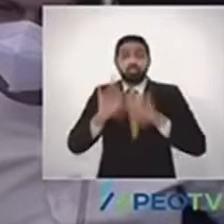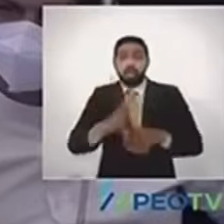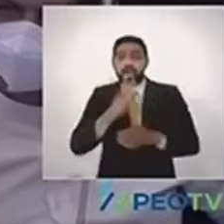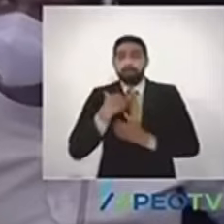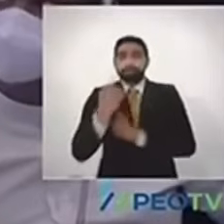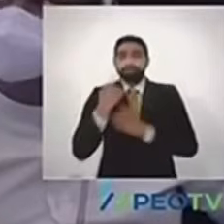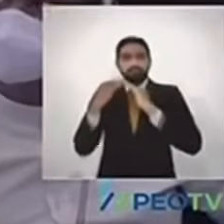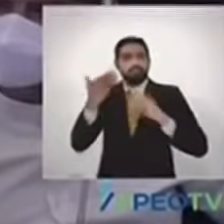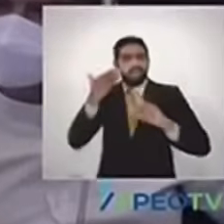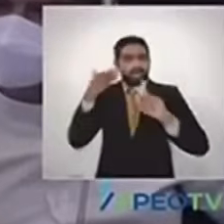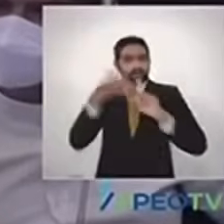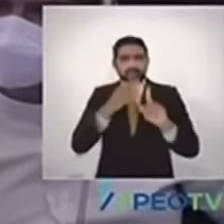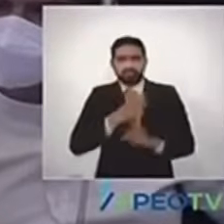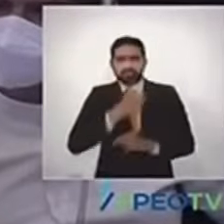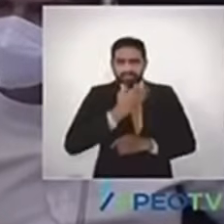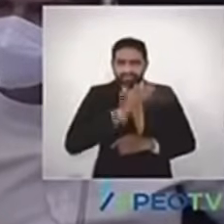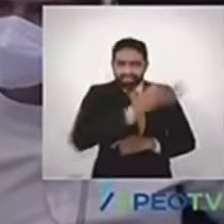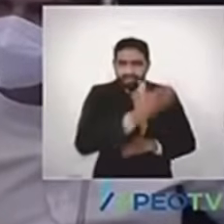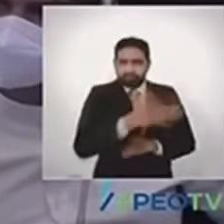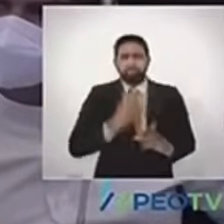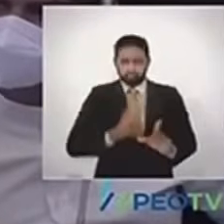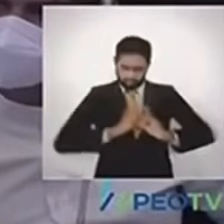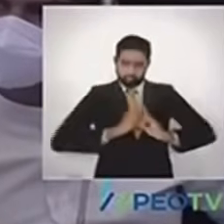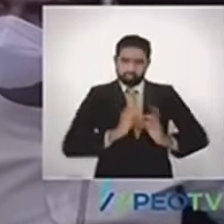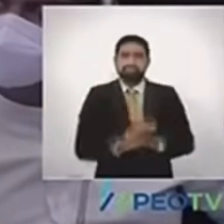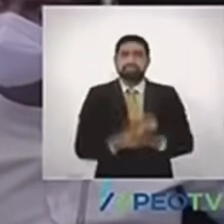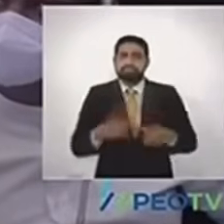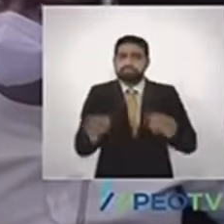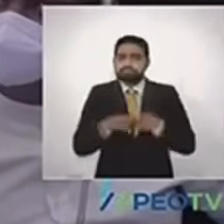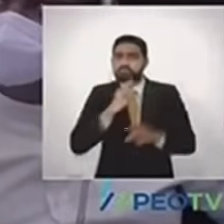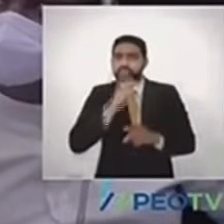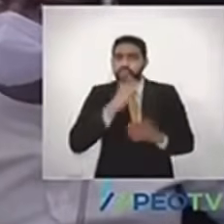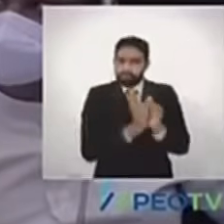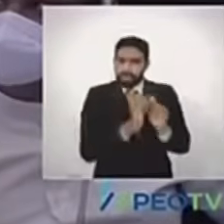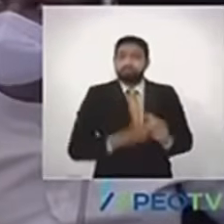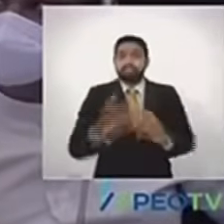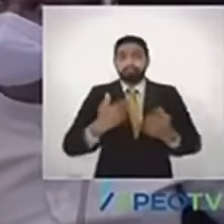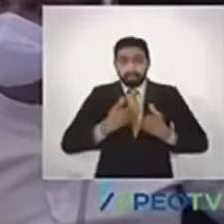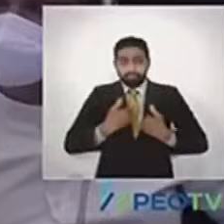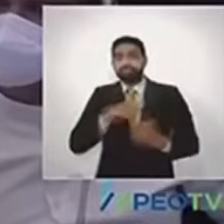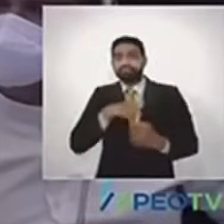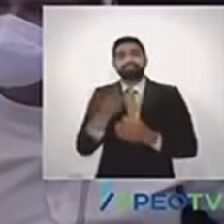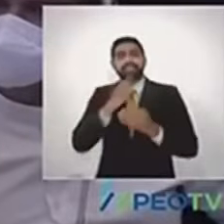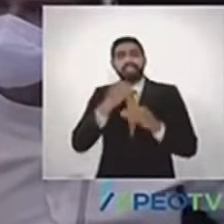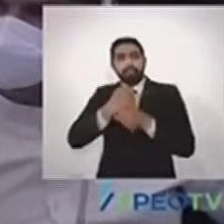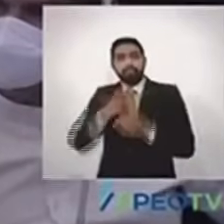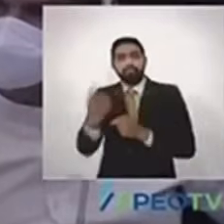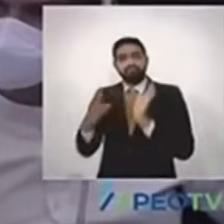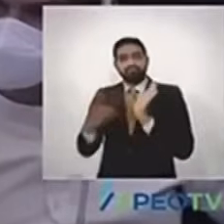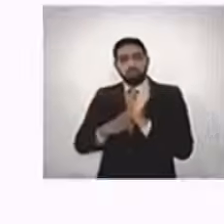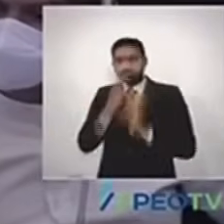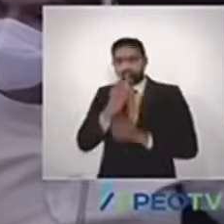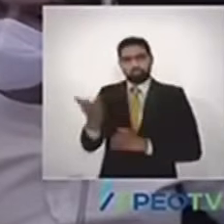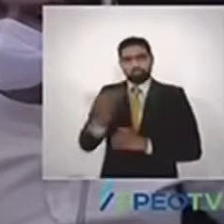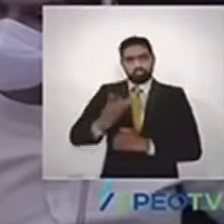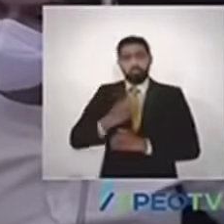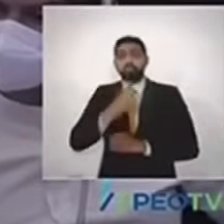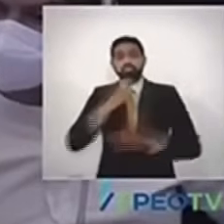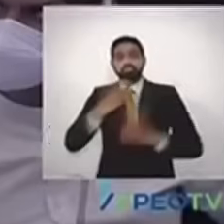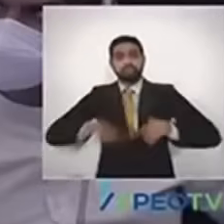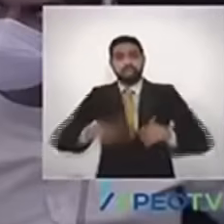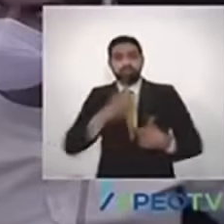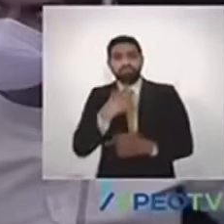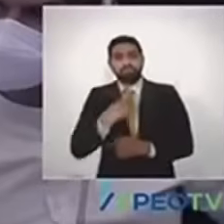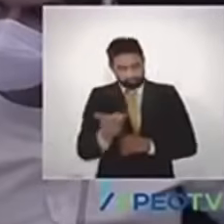There is a court case concerning New Fortress. Minister Vasudeva, Gammampila and myself will appoint an attorney to speak on our behalf to express our opinion on the